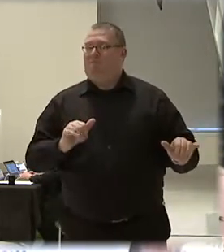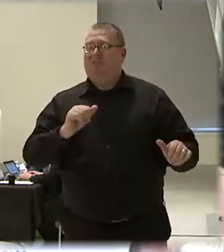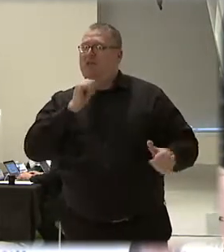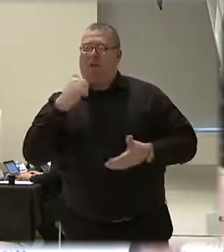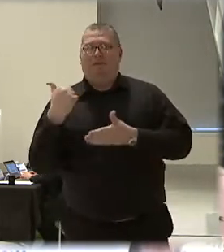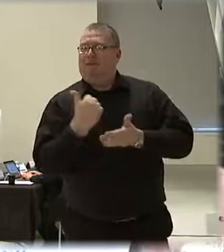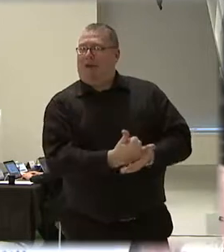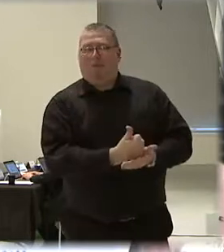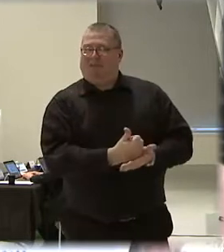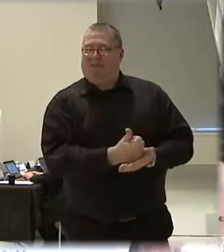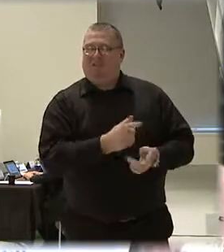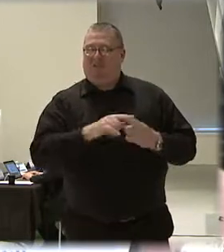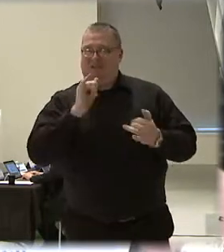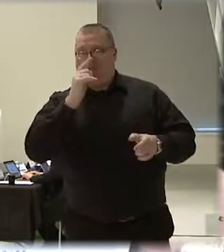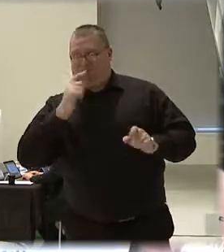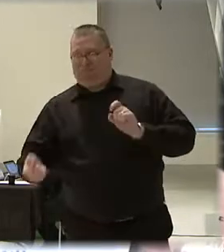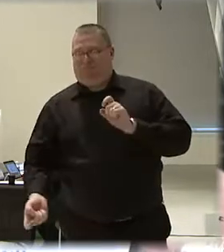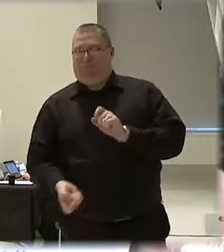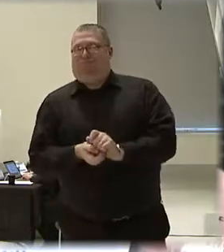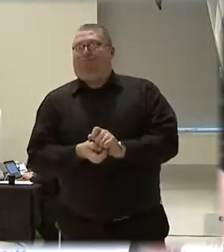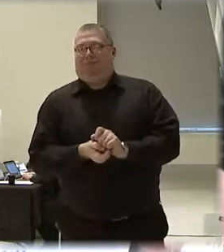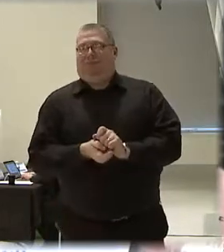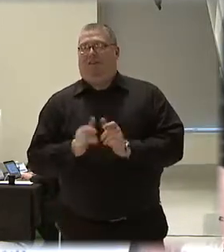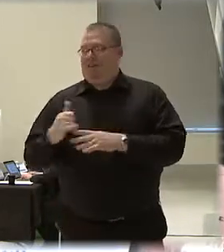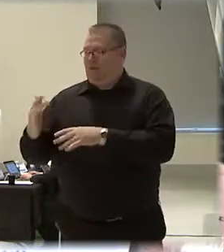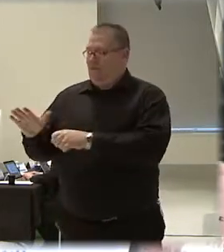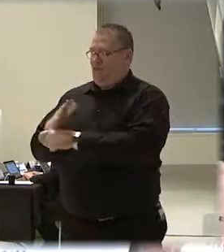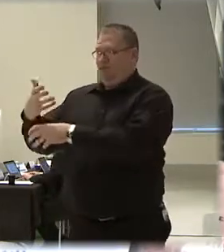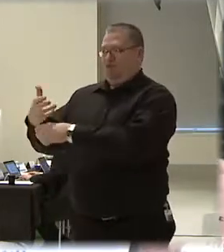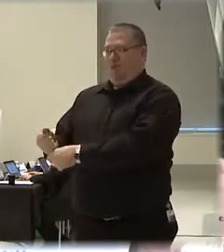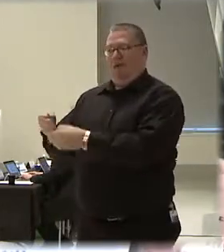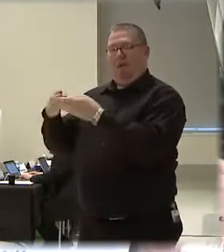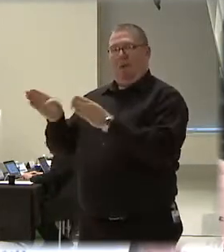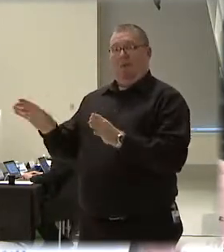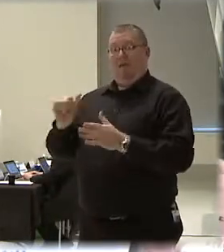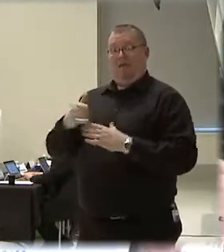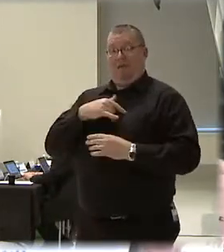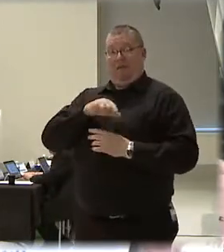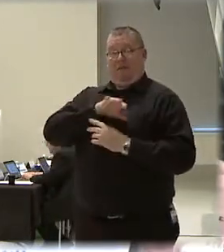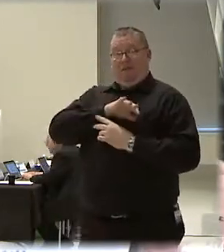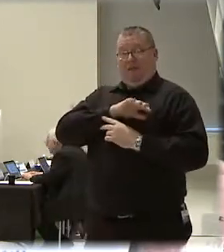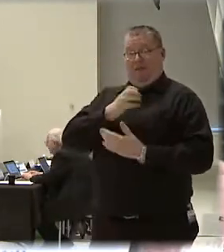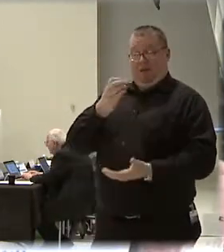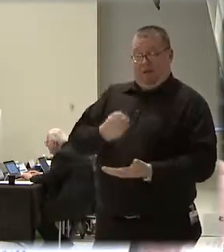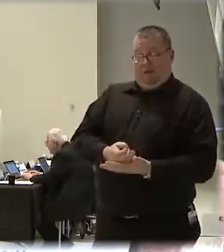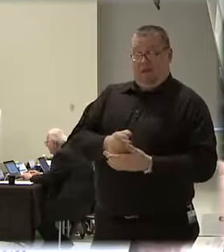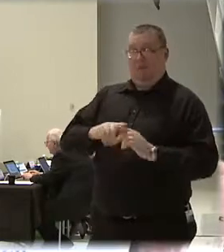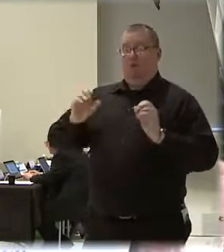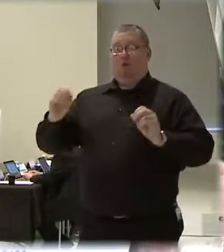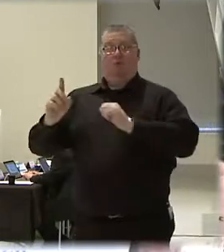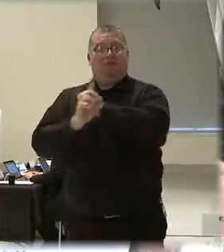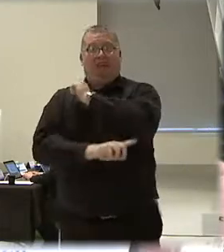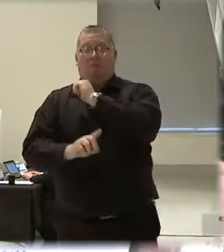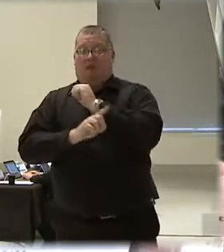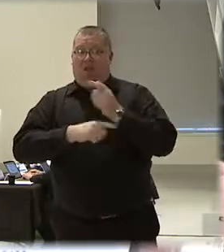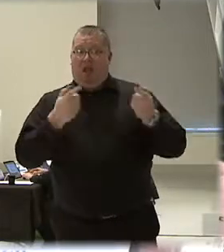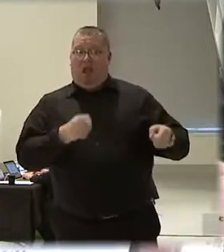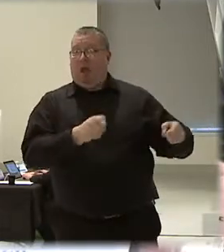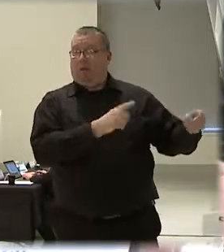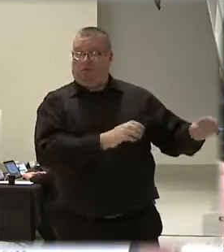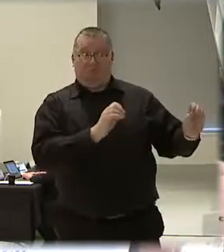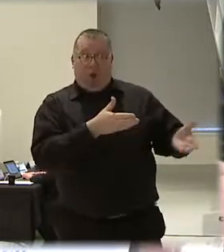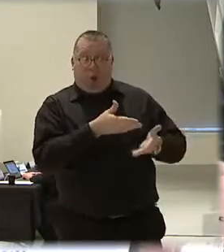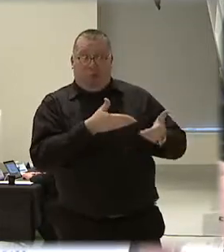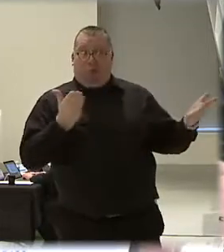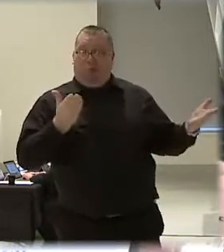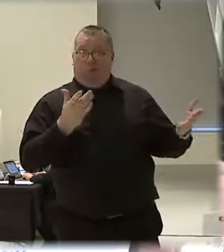could really lead to the evaporation of public trust. If there's video evidence and yet the disciplinary procedures still have a lack